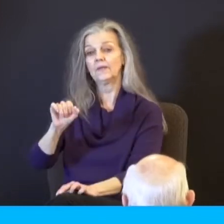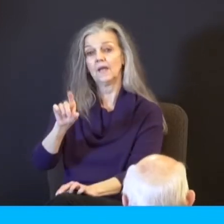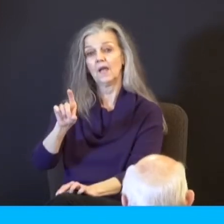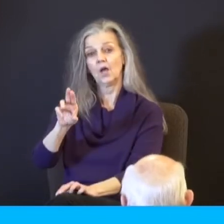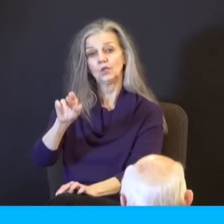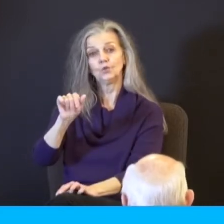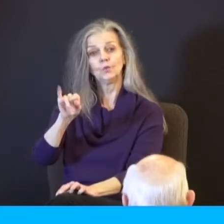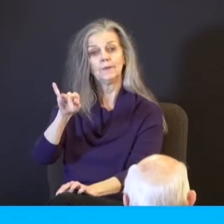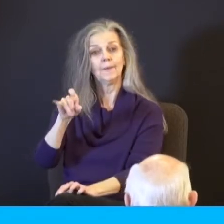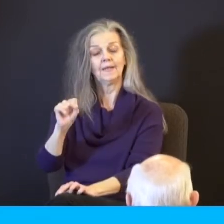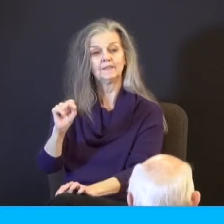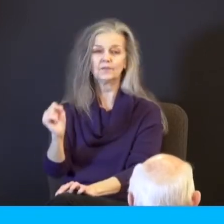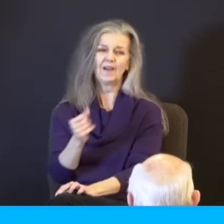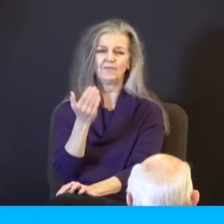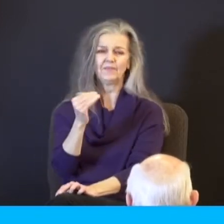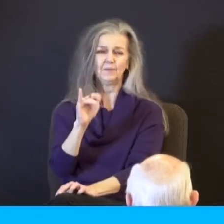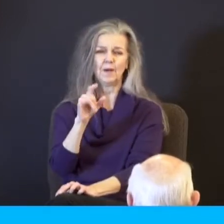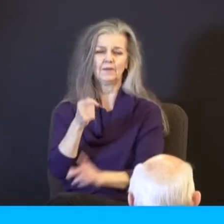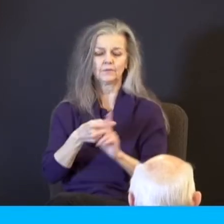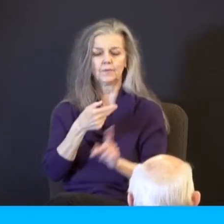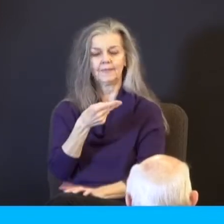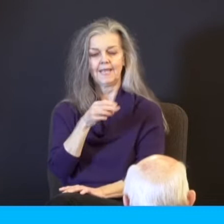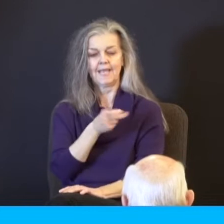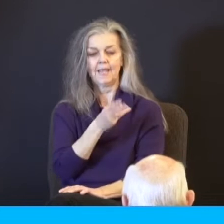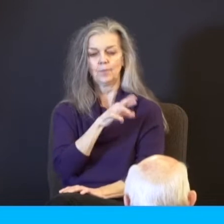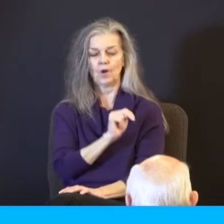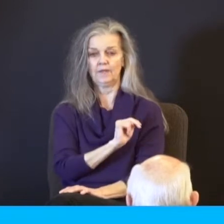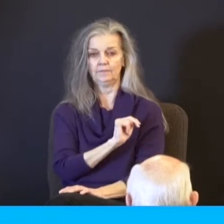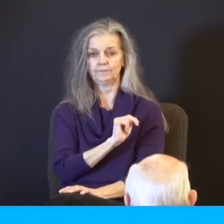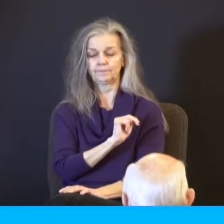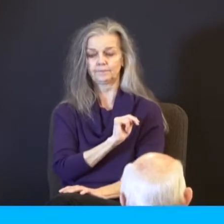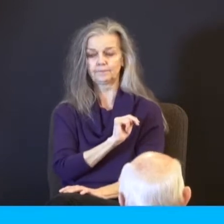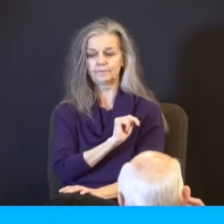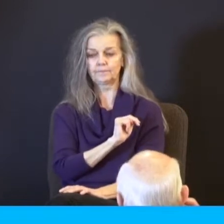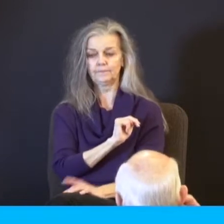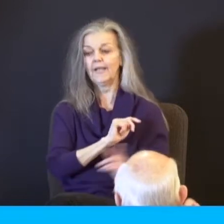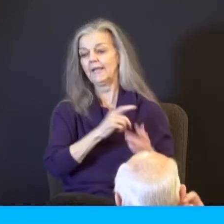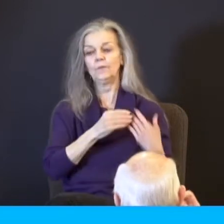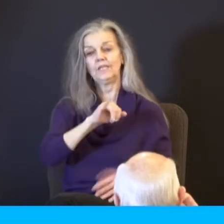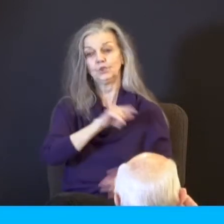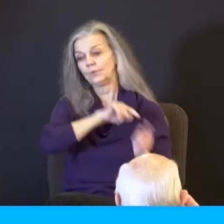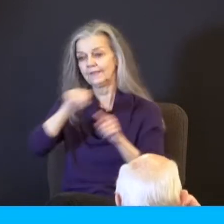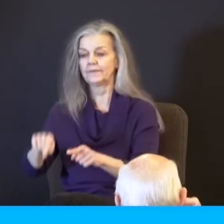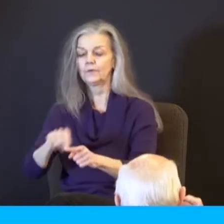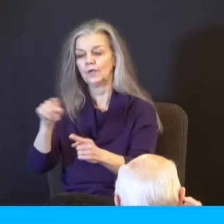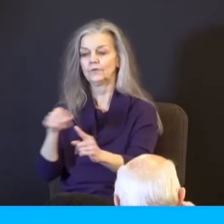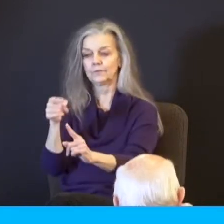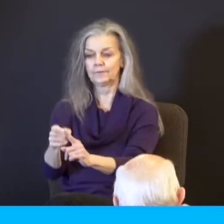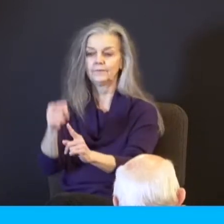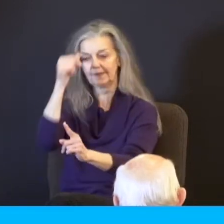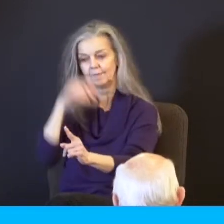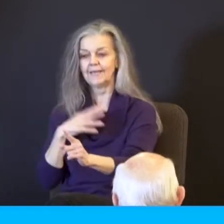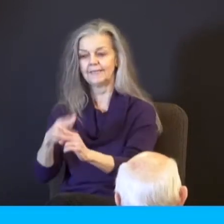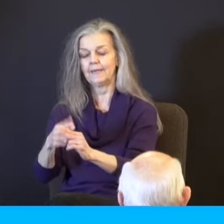of Hebron. You'll find it. They came to the Adullamites. A certain Adullamite whose name was Hira. Hira